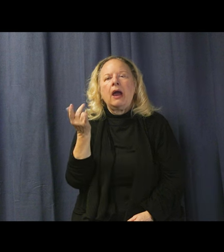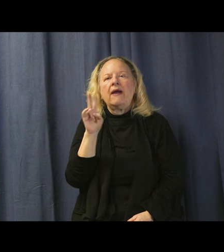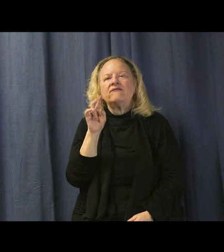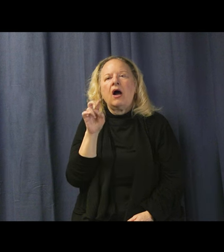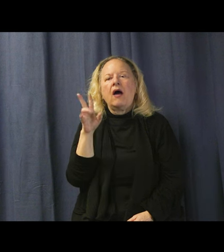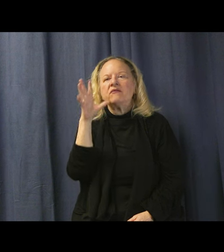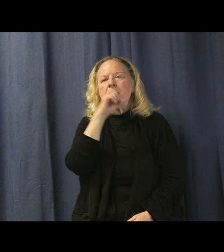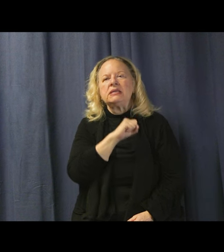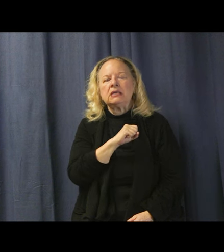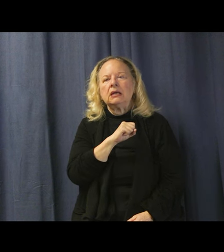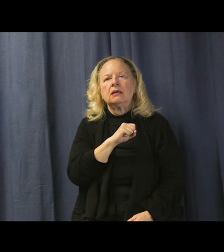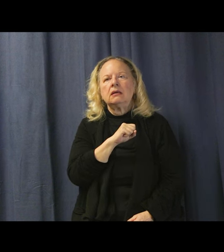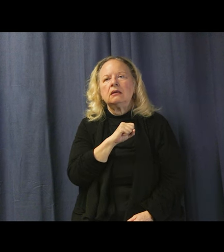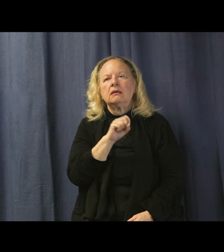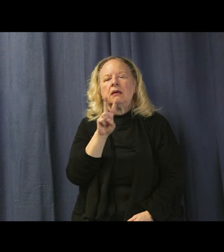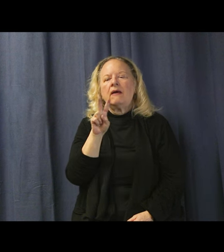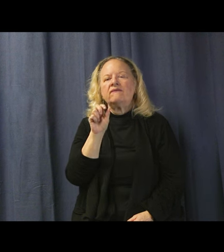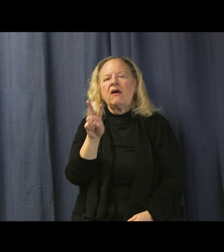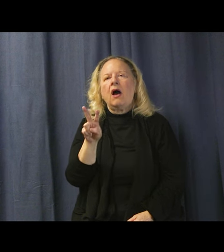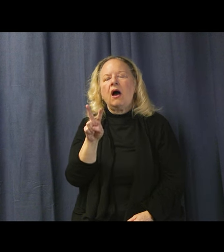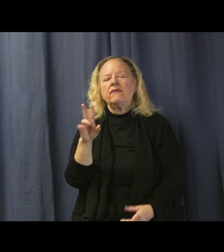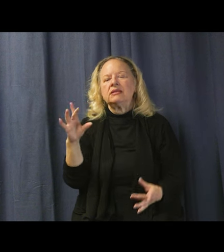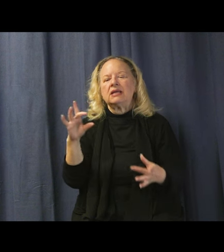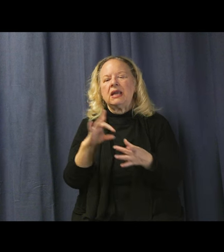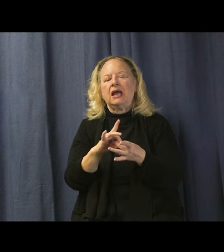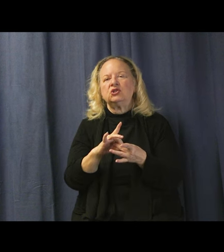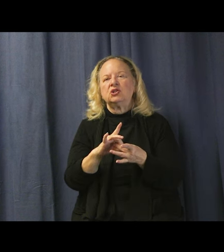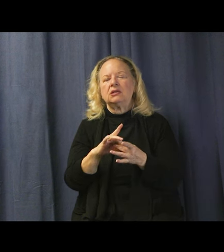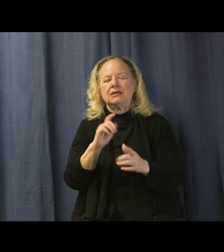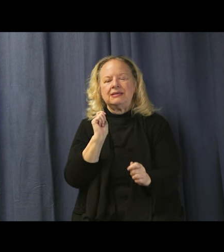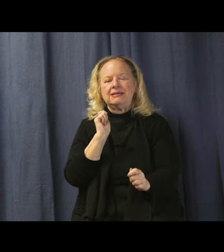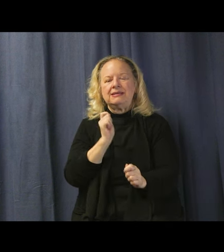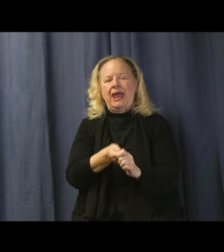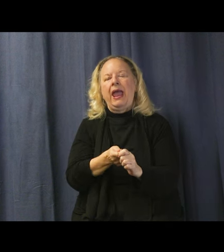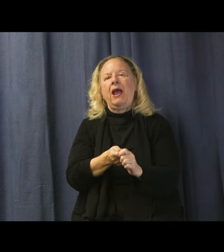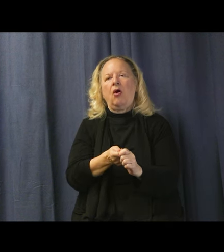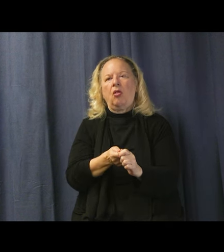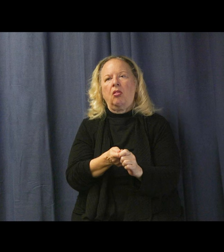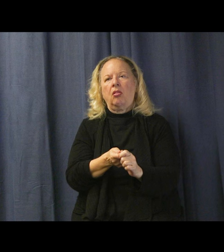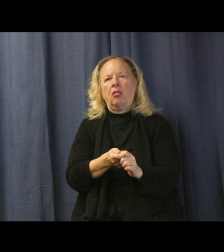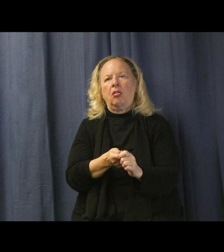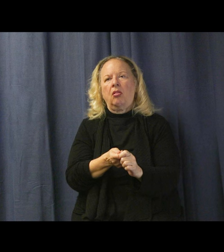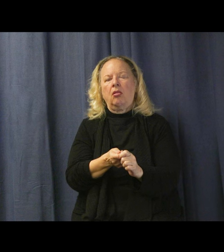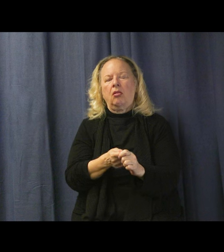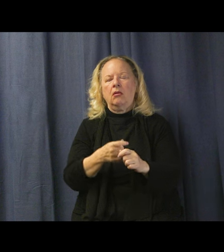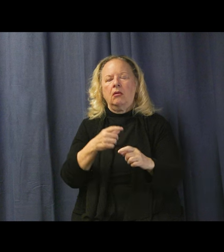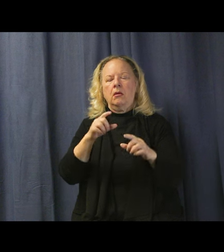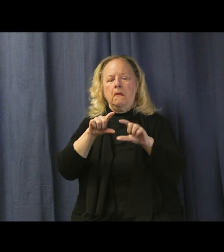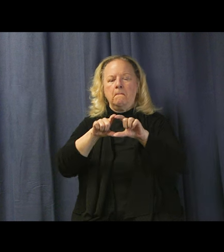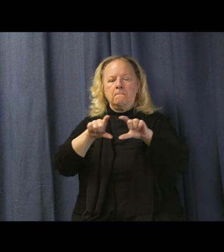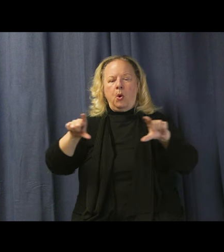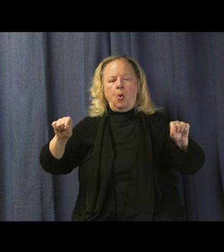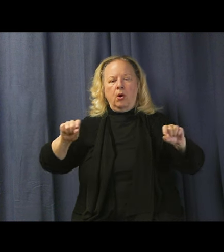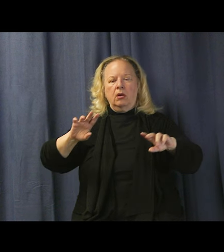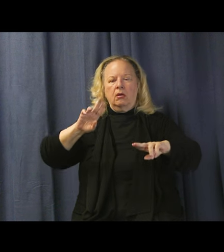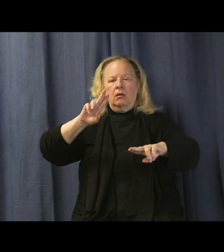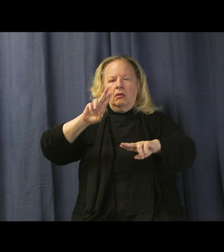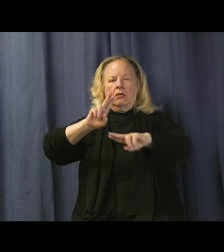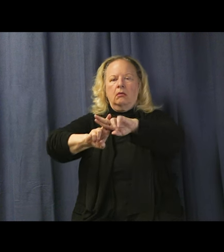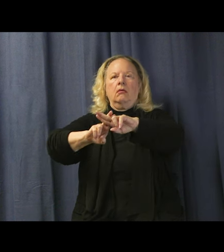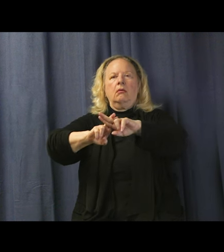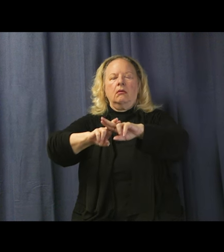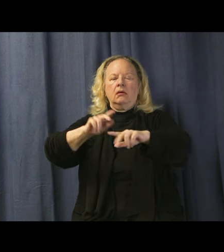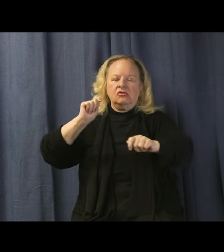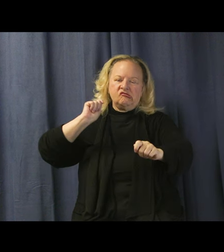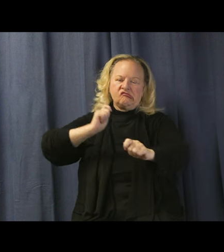Vav missing? Because Vav is a connection. It means a nail, like you're nailing two by fours together. The reason it was